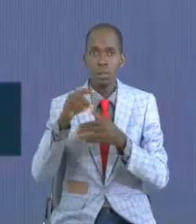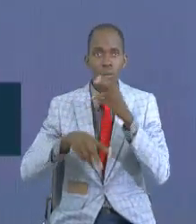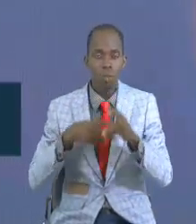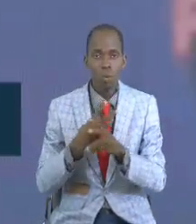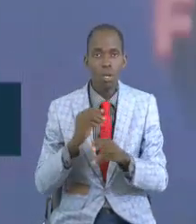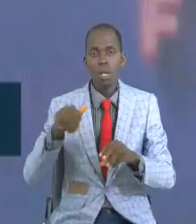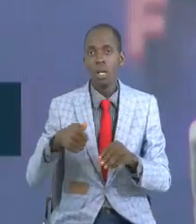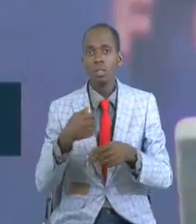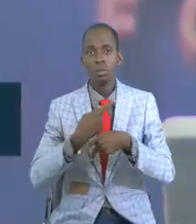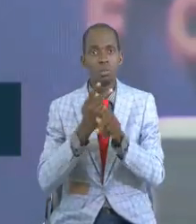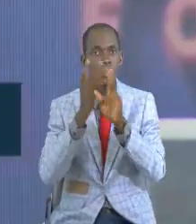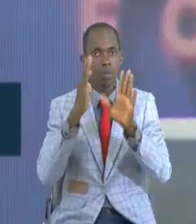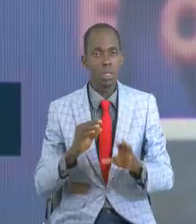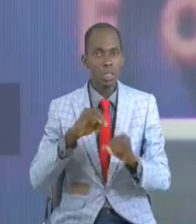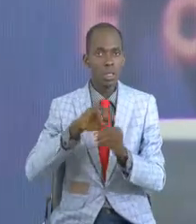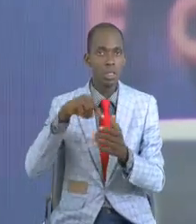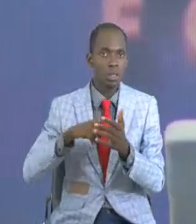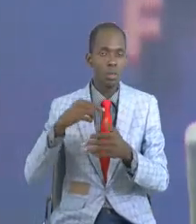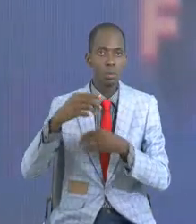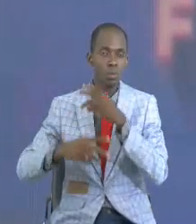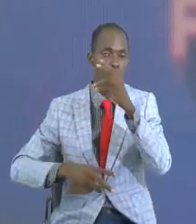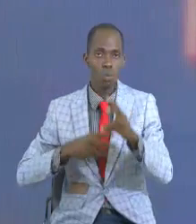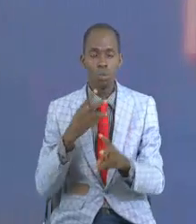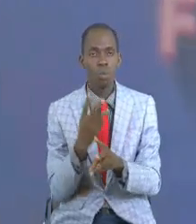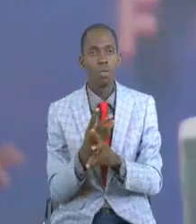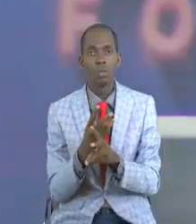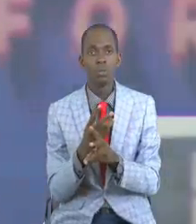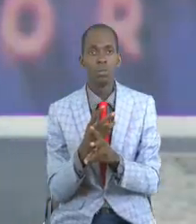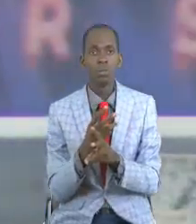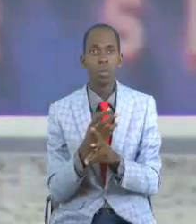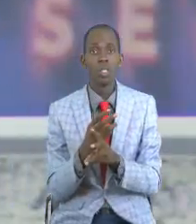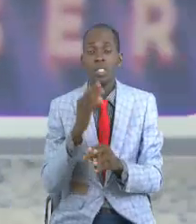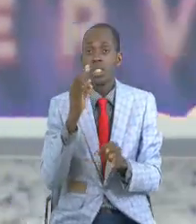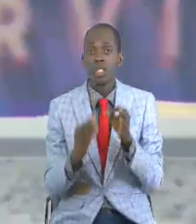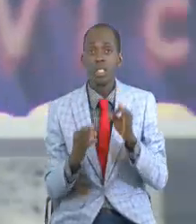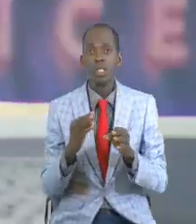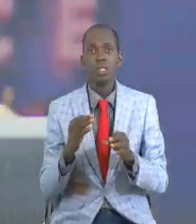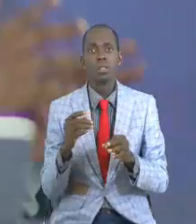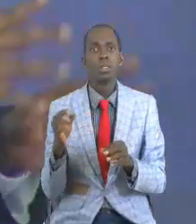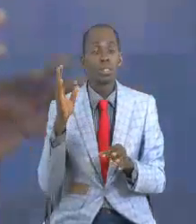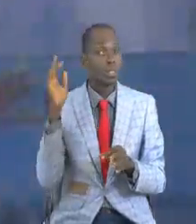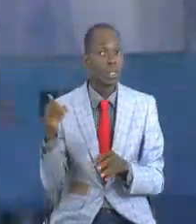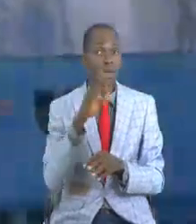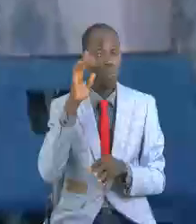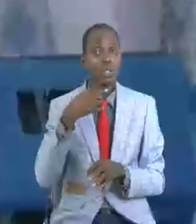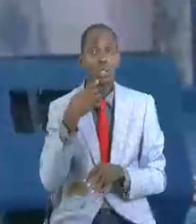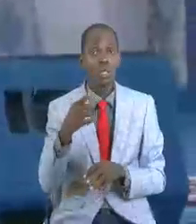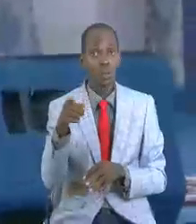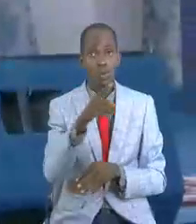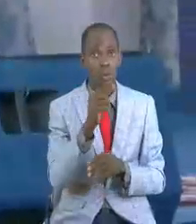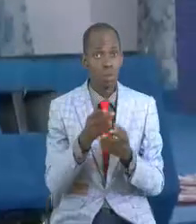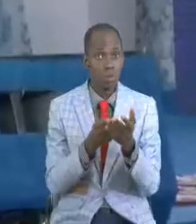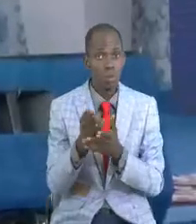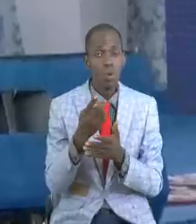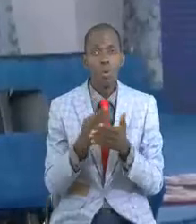this world, any producer in this world, if they'll tell you the truth, whatever they produce, whatever